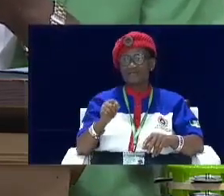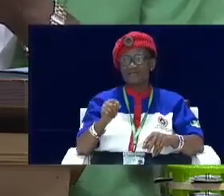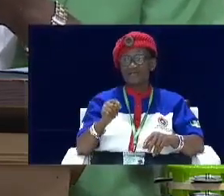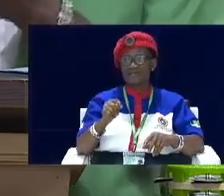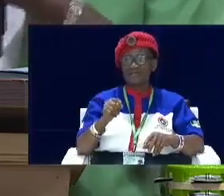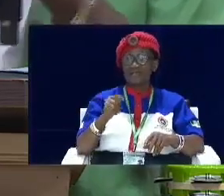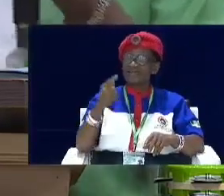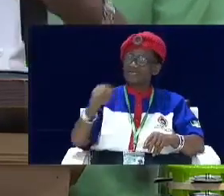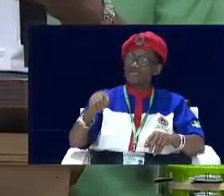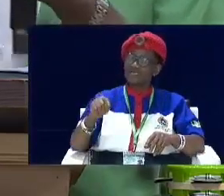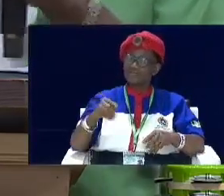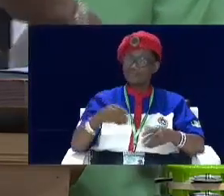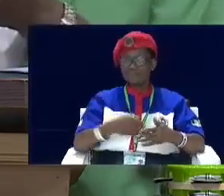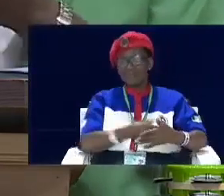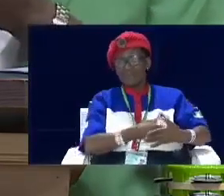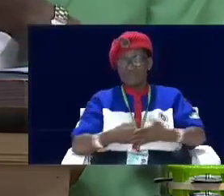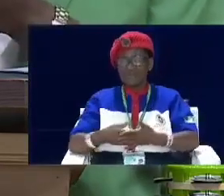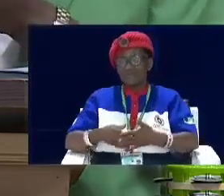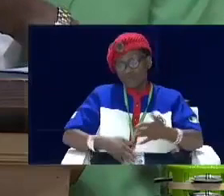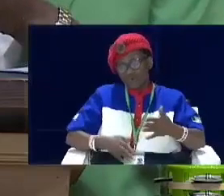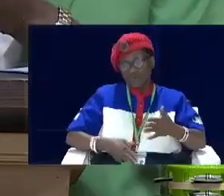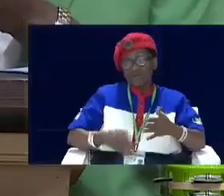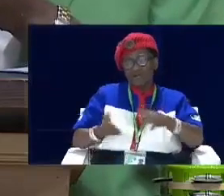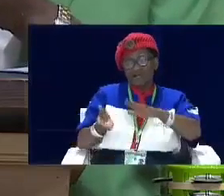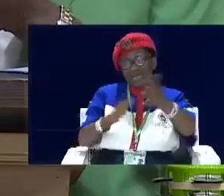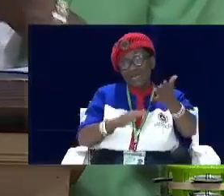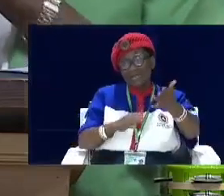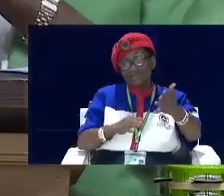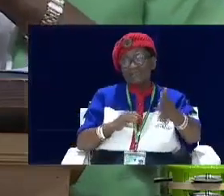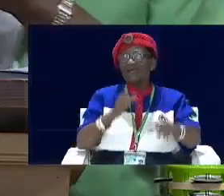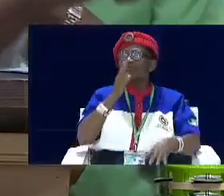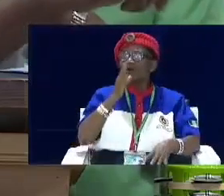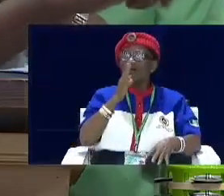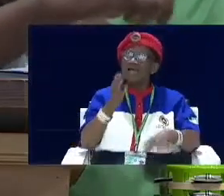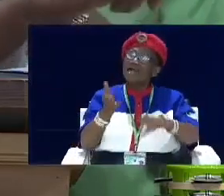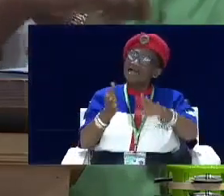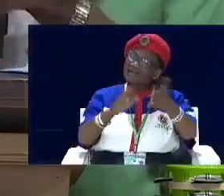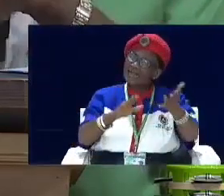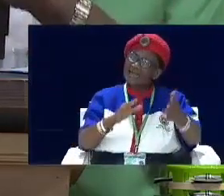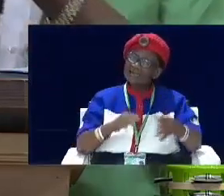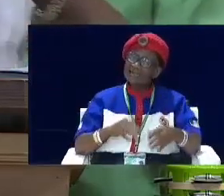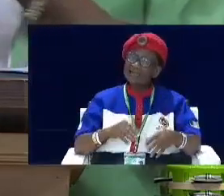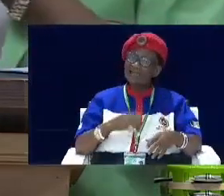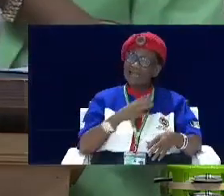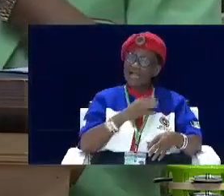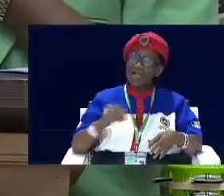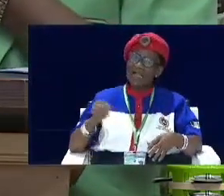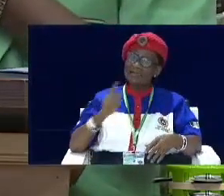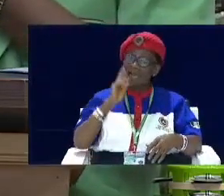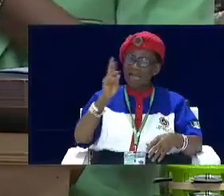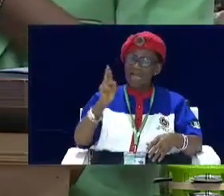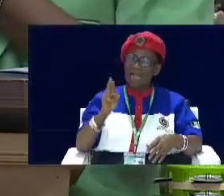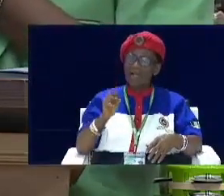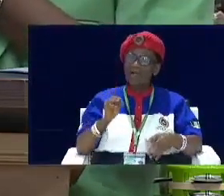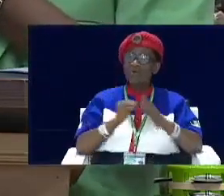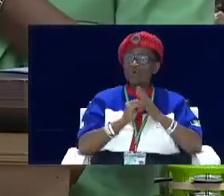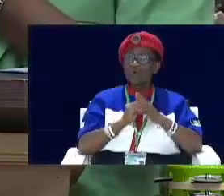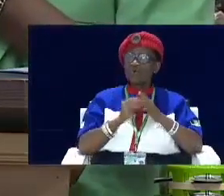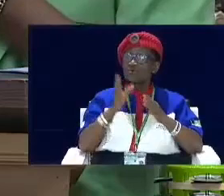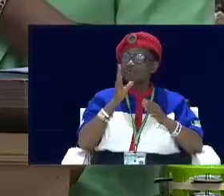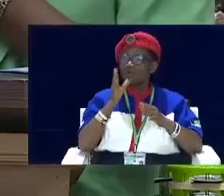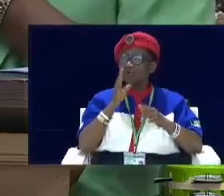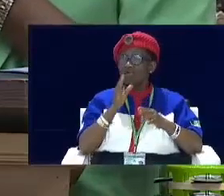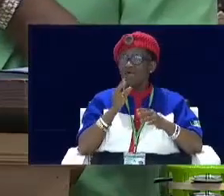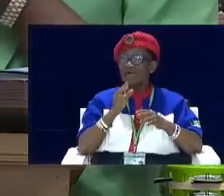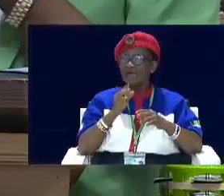tí ń bẹ nínú ti kú. Mother died. Ìyá náà kú. And her own mother was, look at you, oh, you are the one who brought me